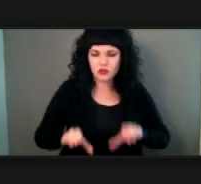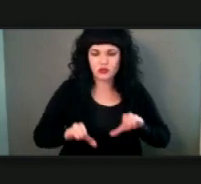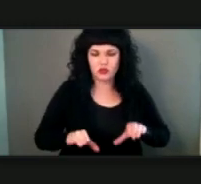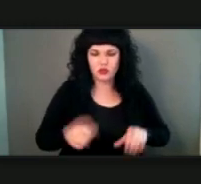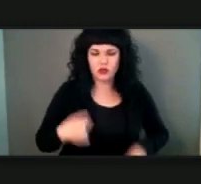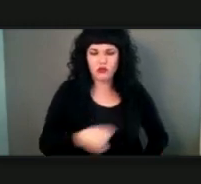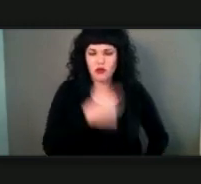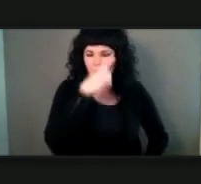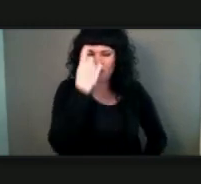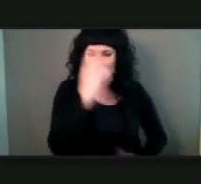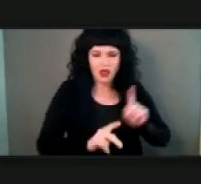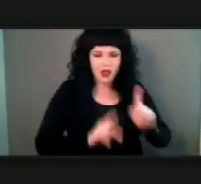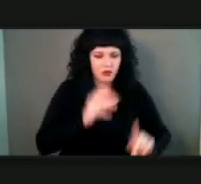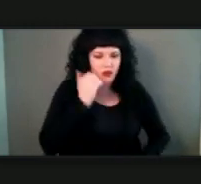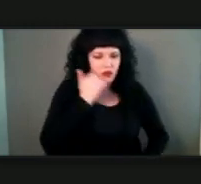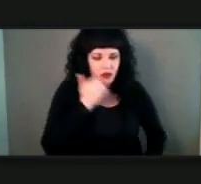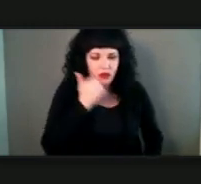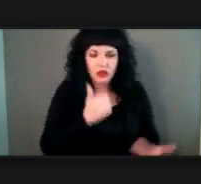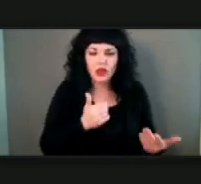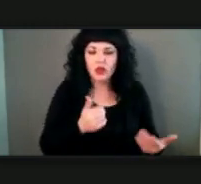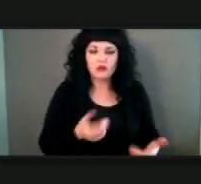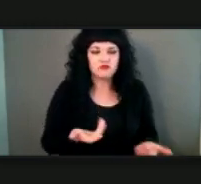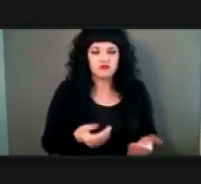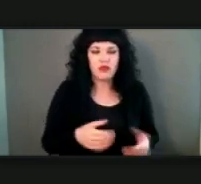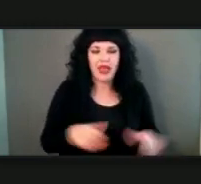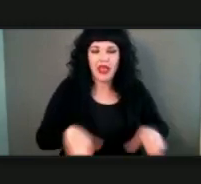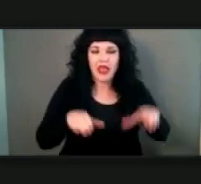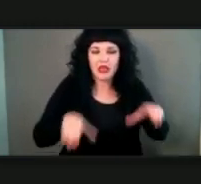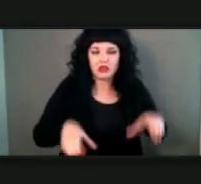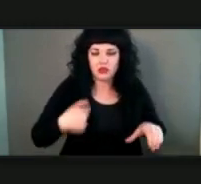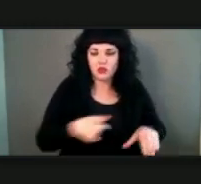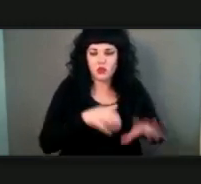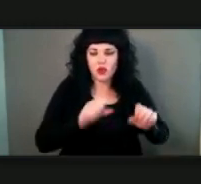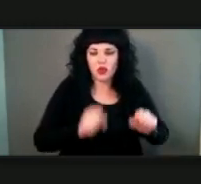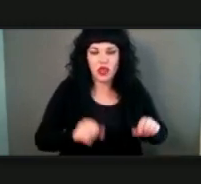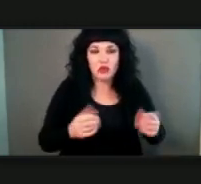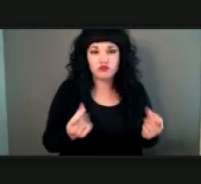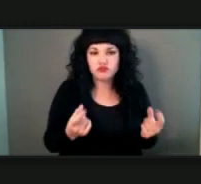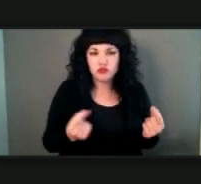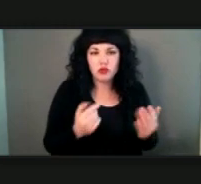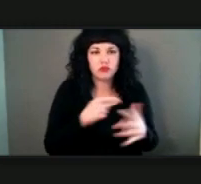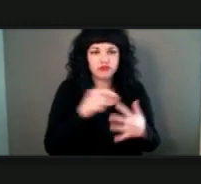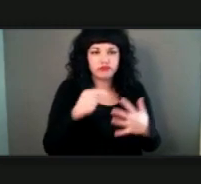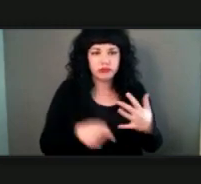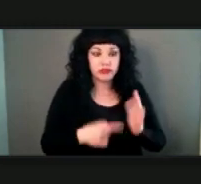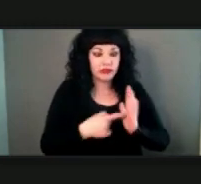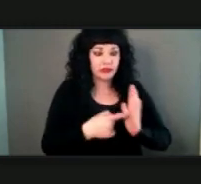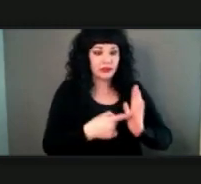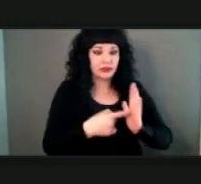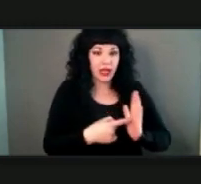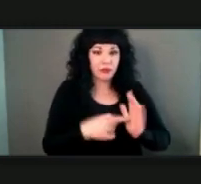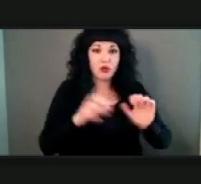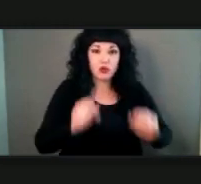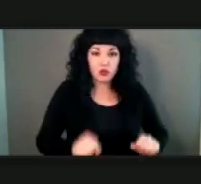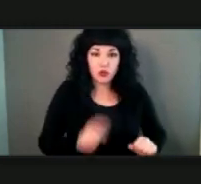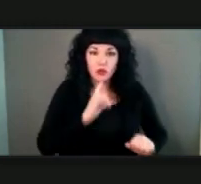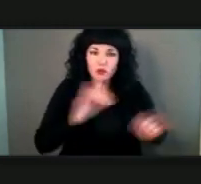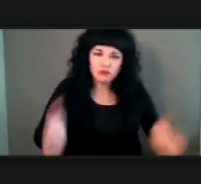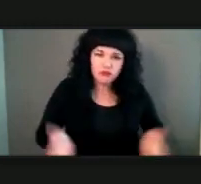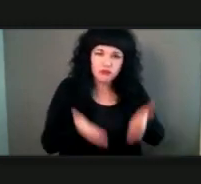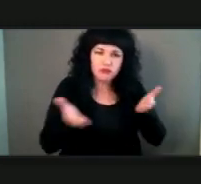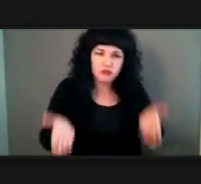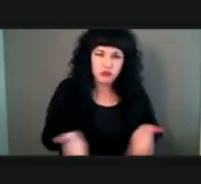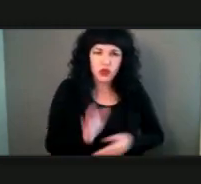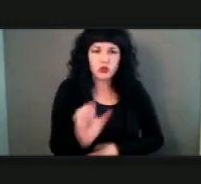through what are those actionable steps that we can take. For example, there are opportunities to where you can lift your own children up, encourage them, encourage